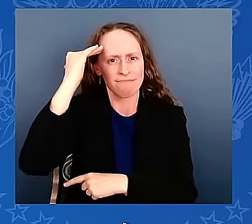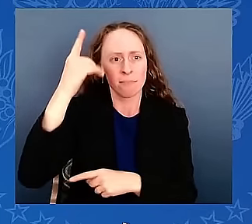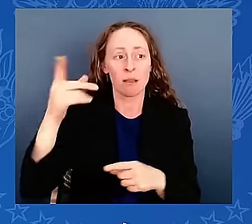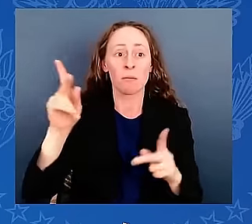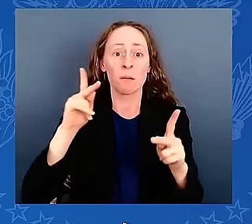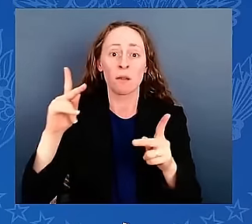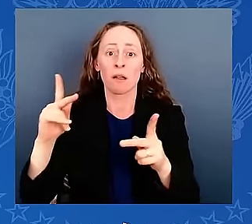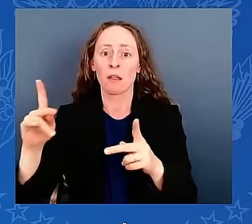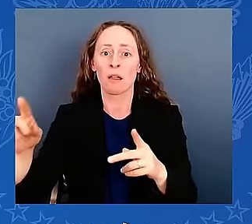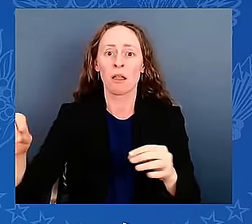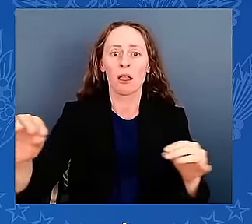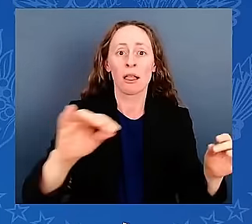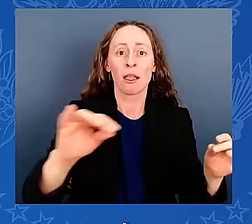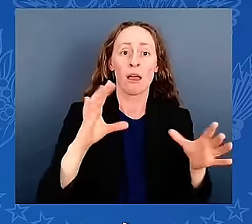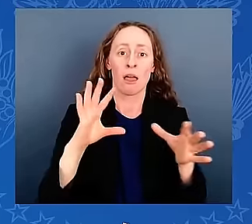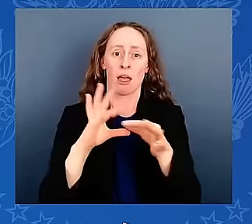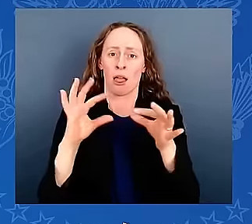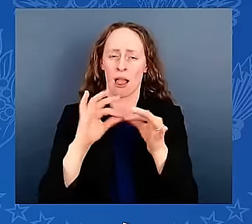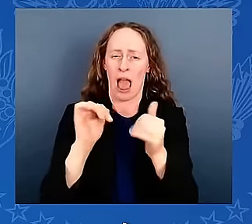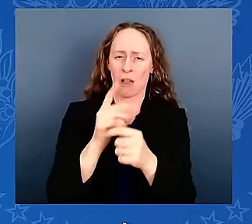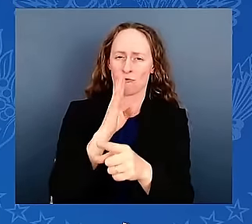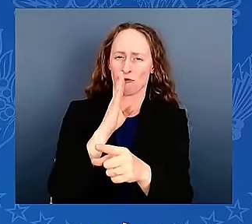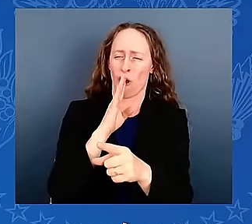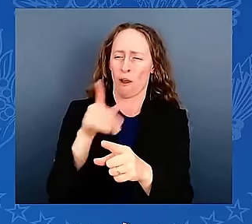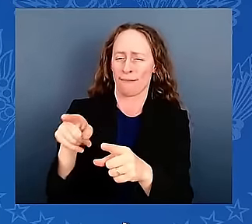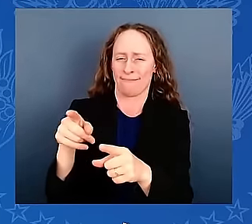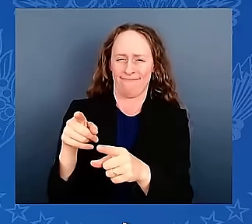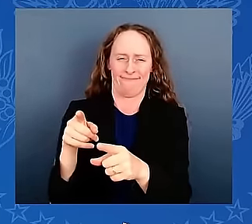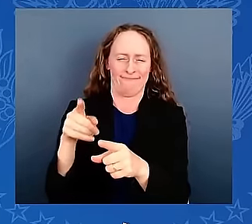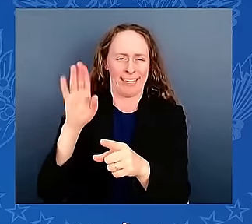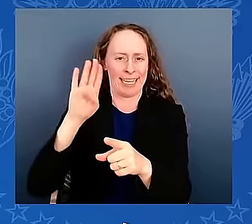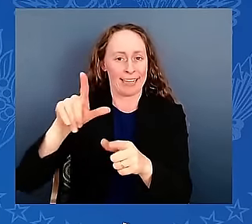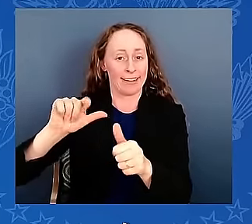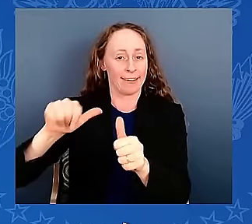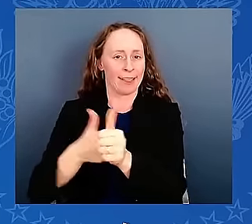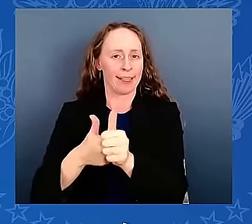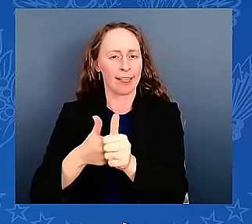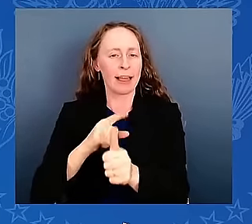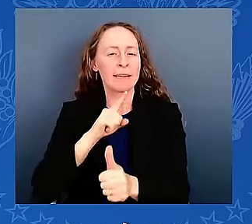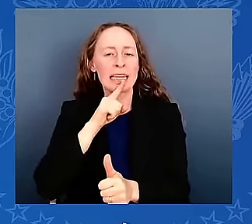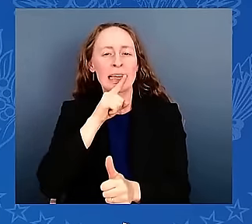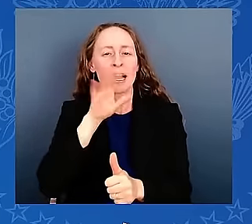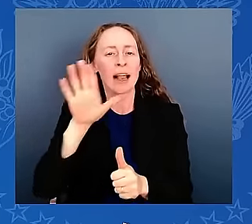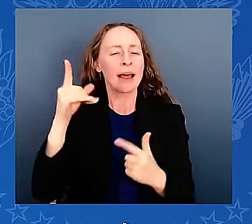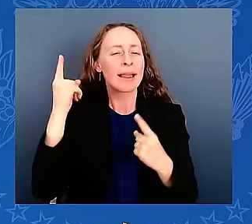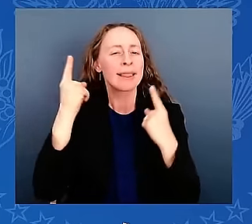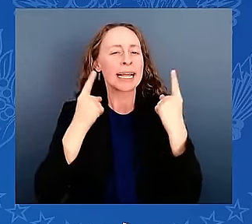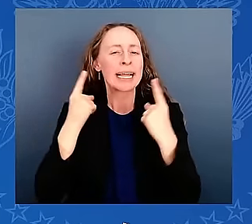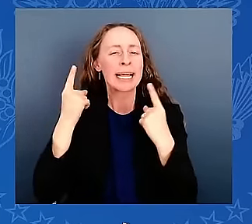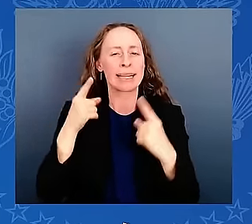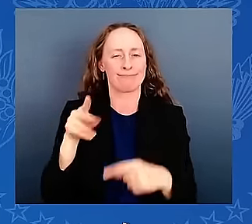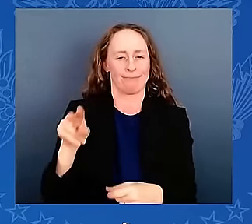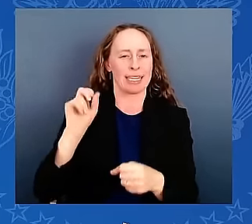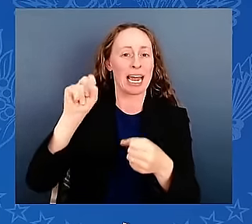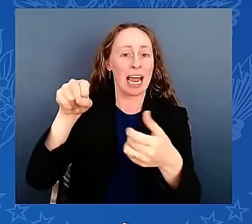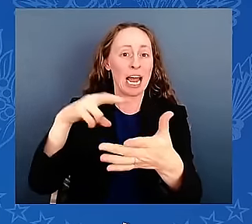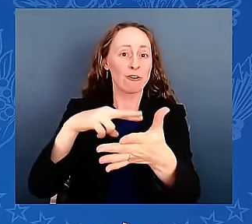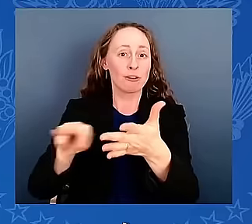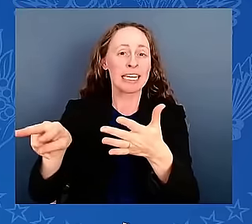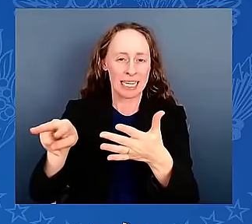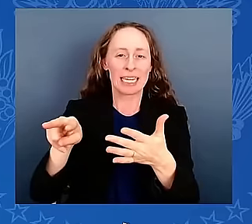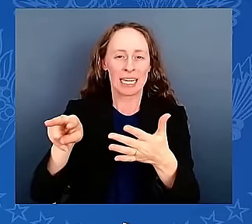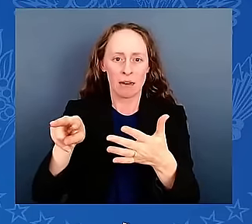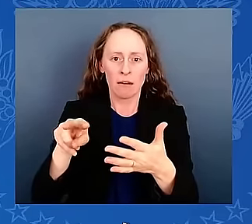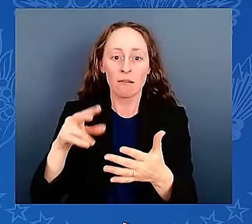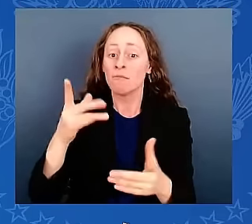And they're seeking through this states' rights approach to gut Title I, which would